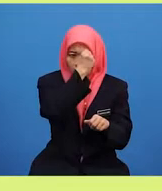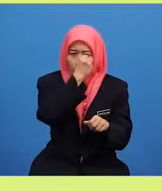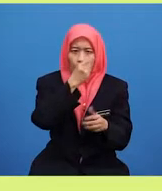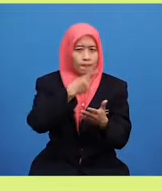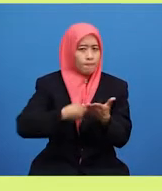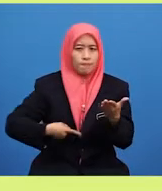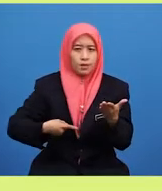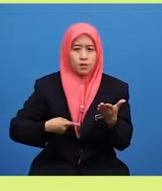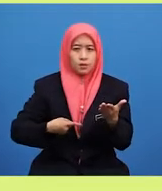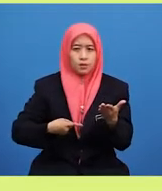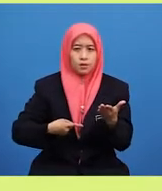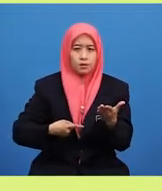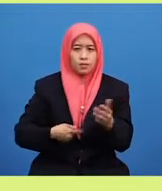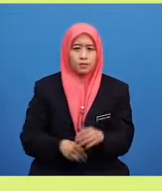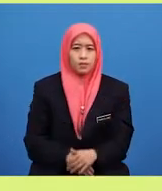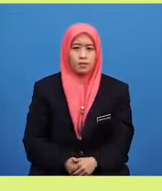is?